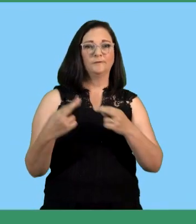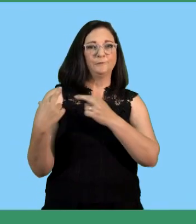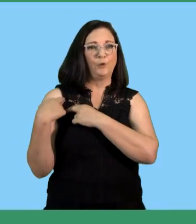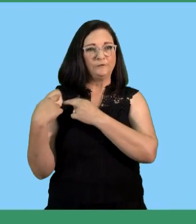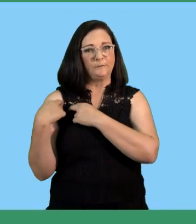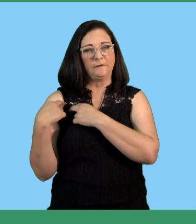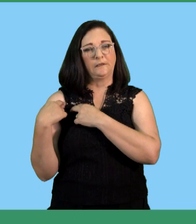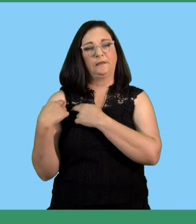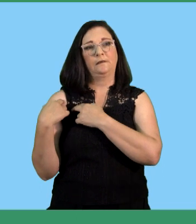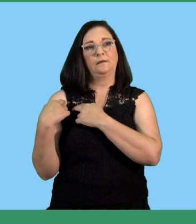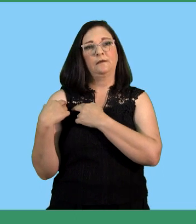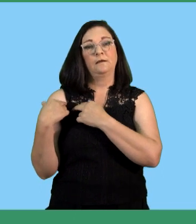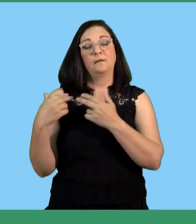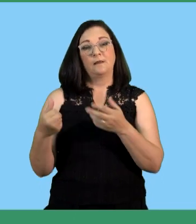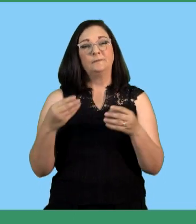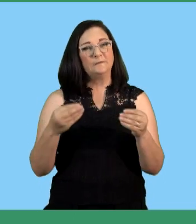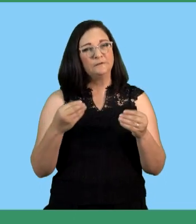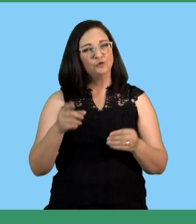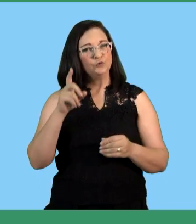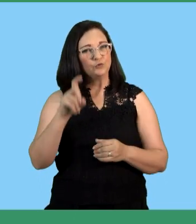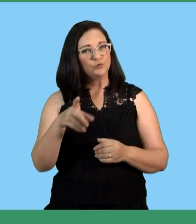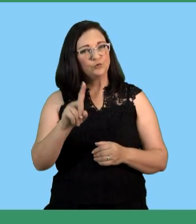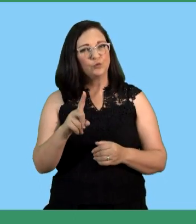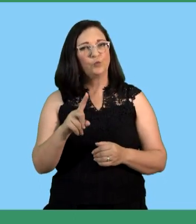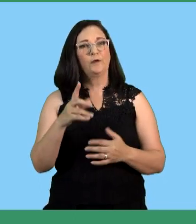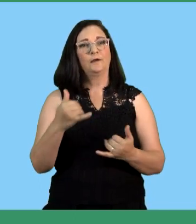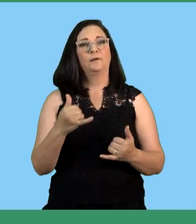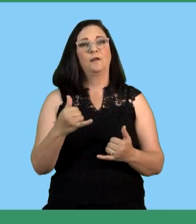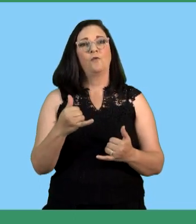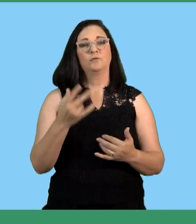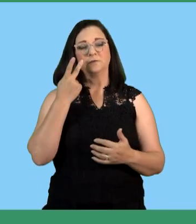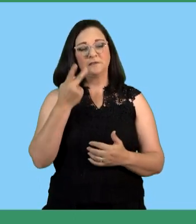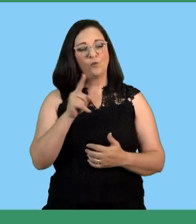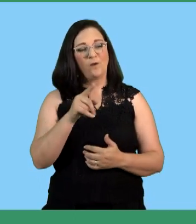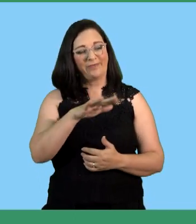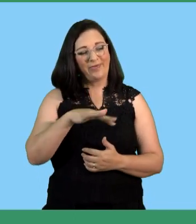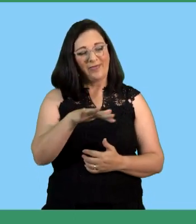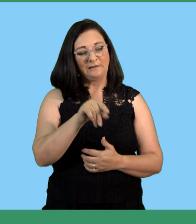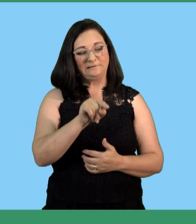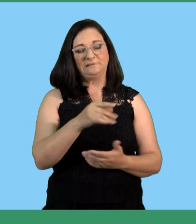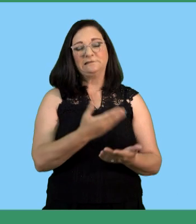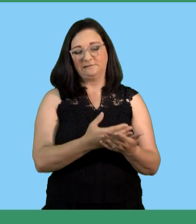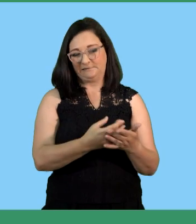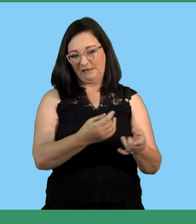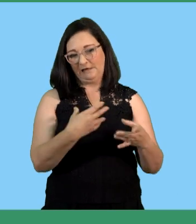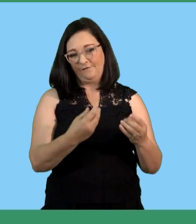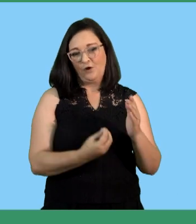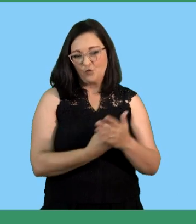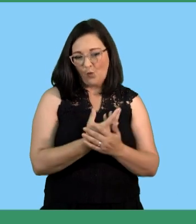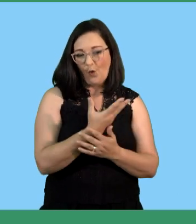social responsibility, businesses should focus on critical areas which can affect